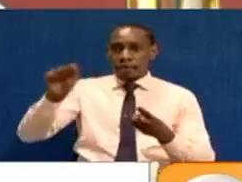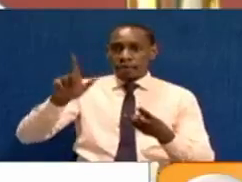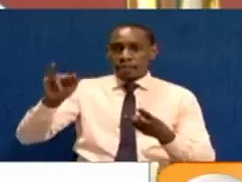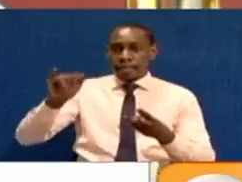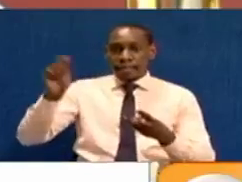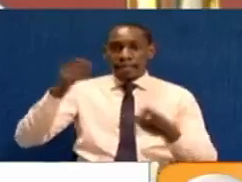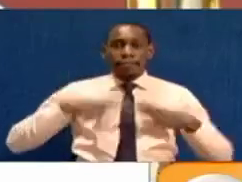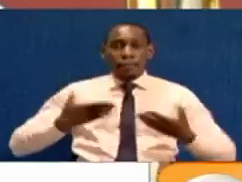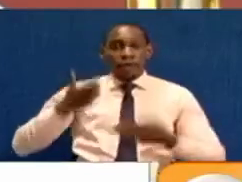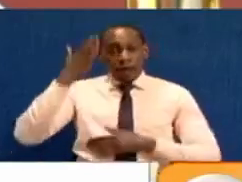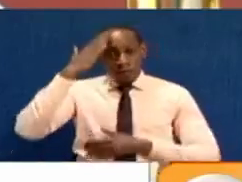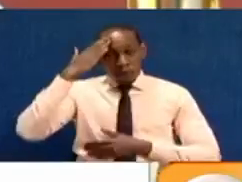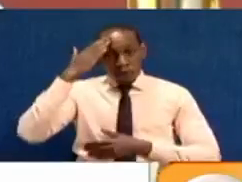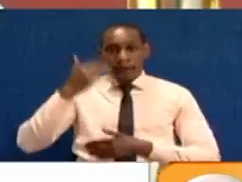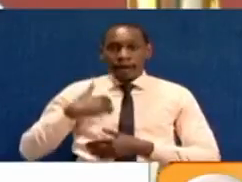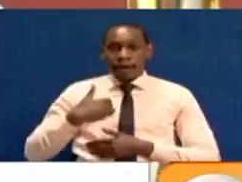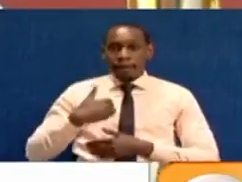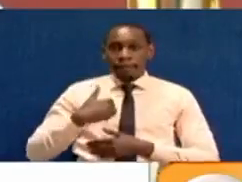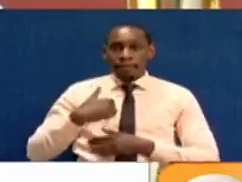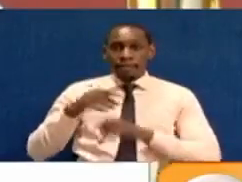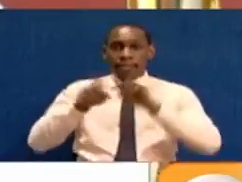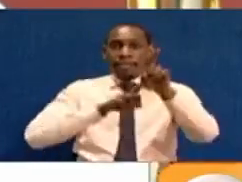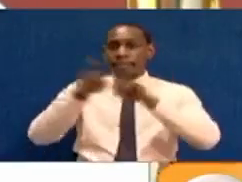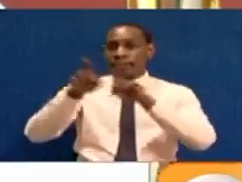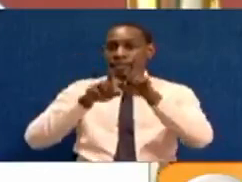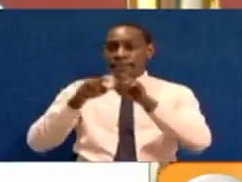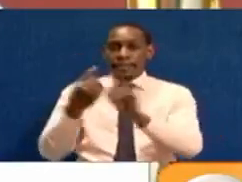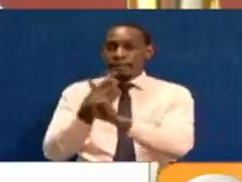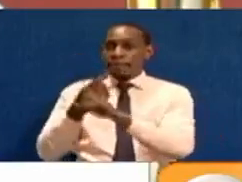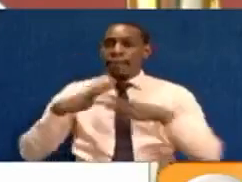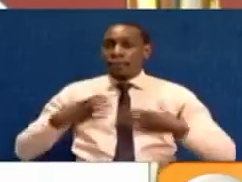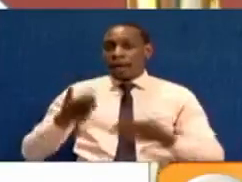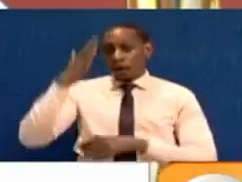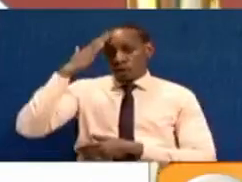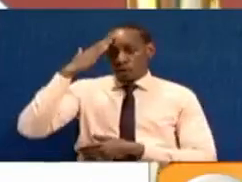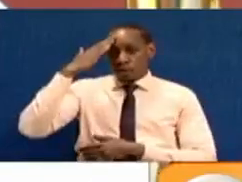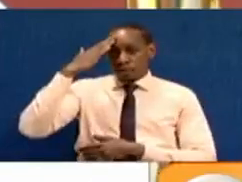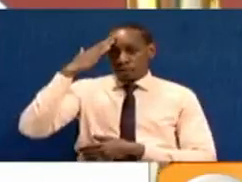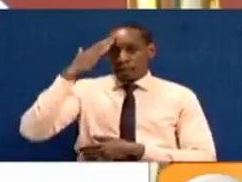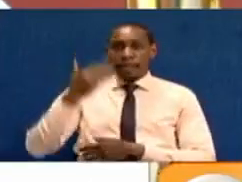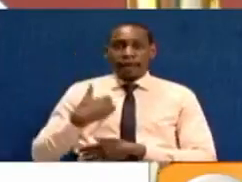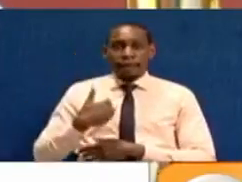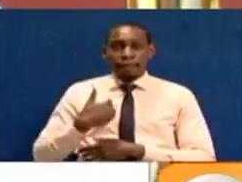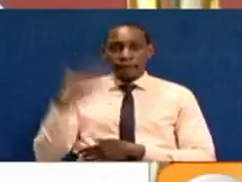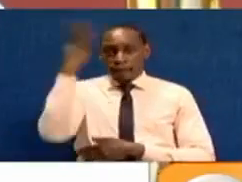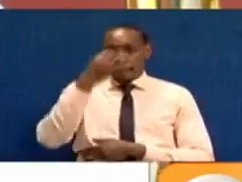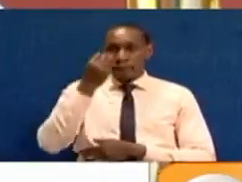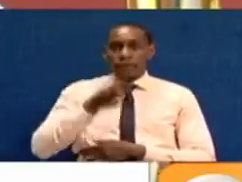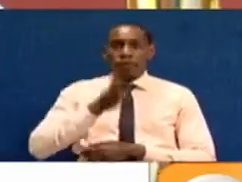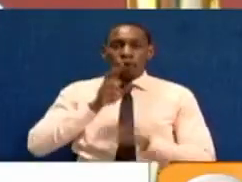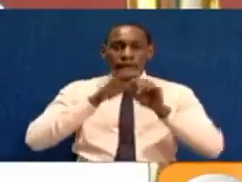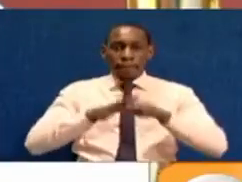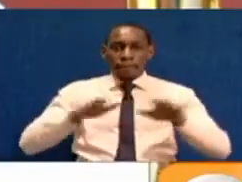that there is a very own desert safari in Chalbi. People now know that we have very beautiful beaches